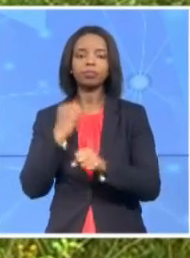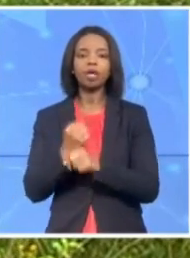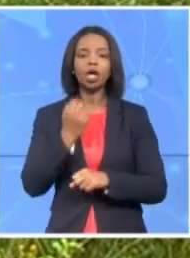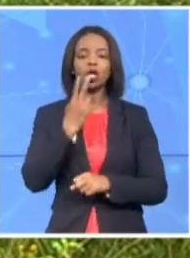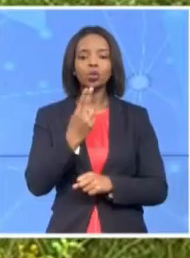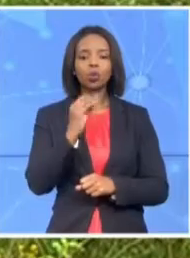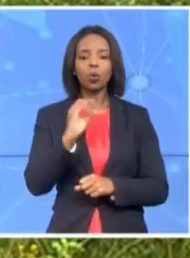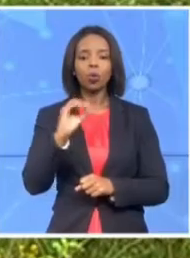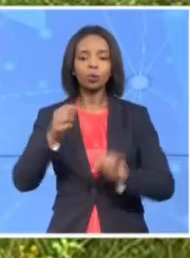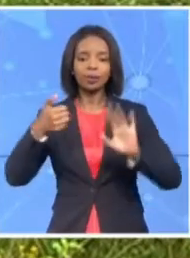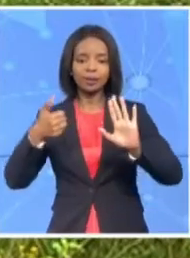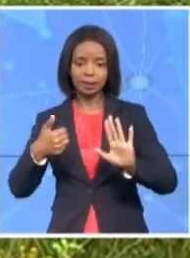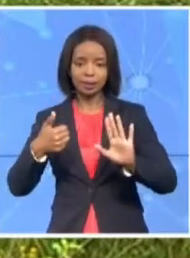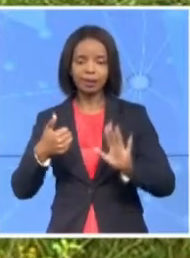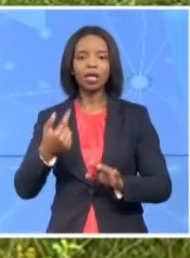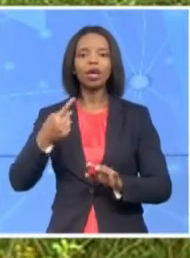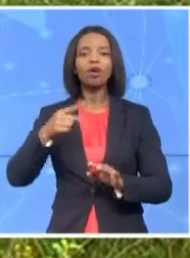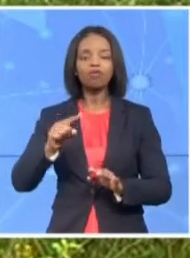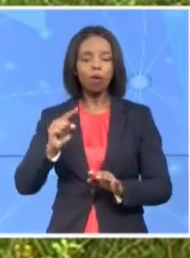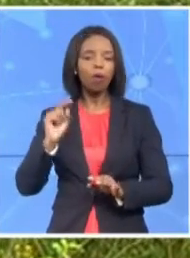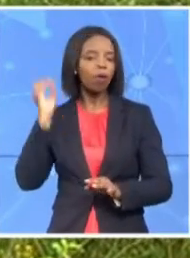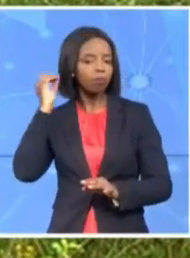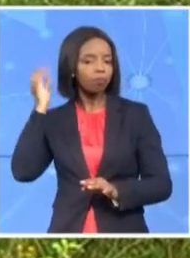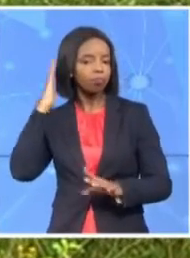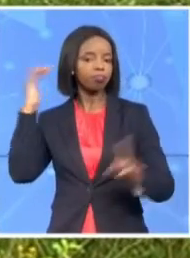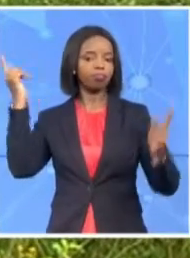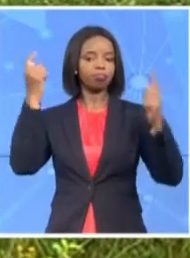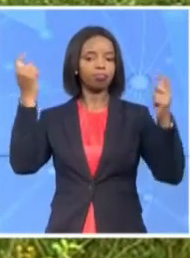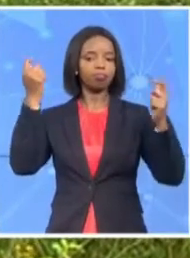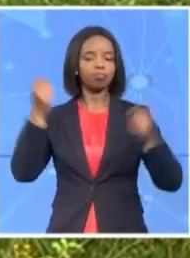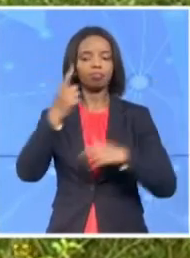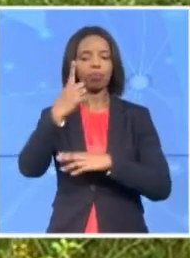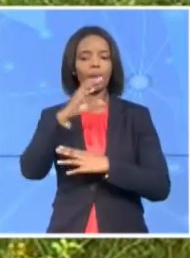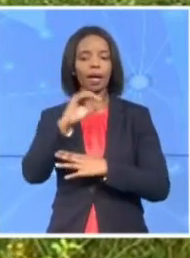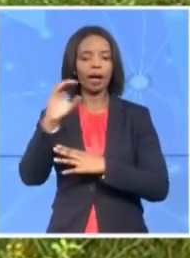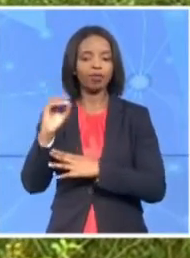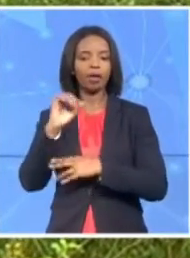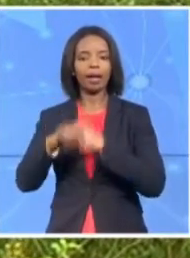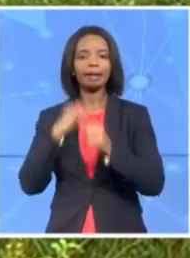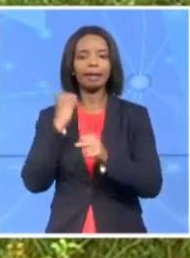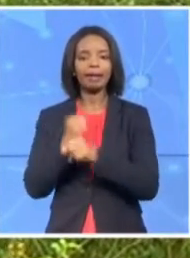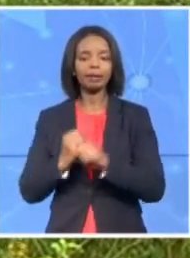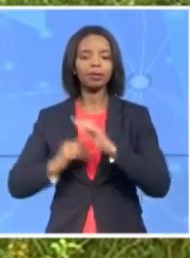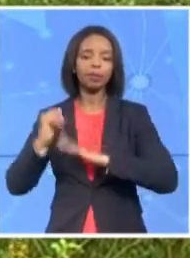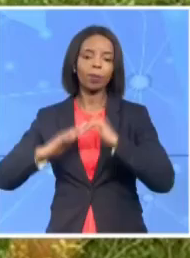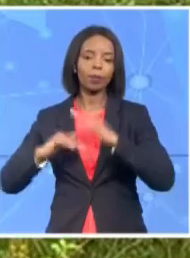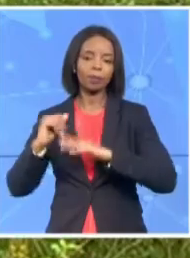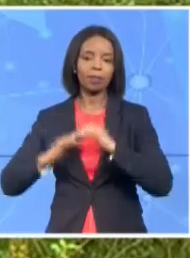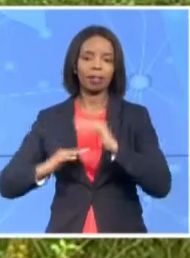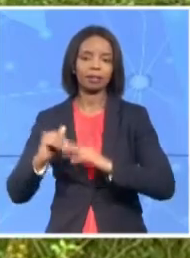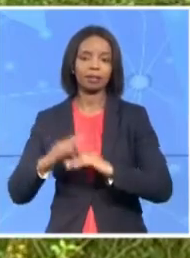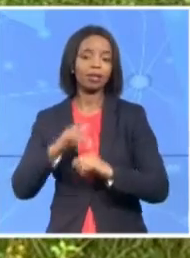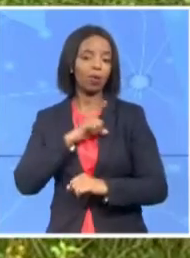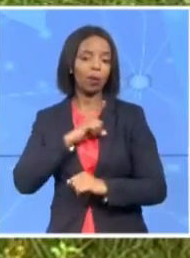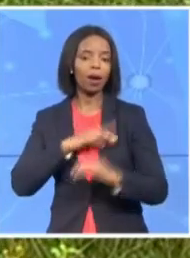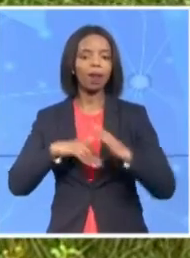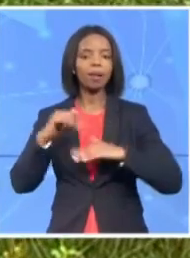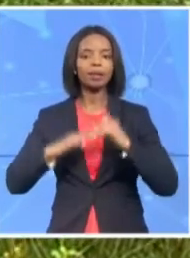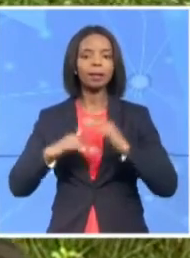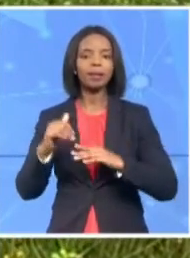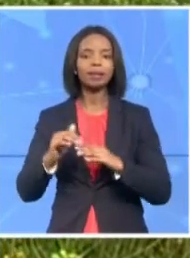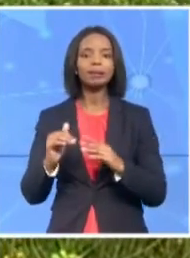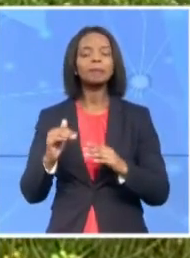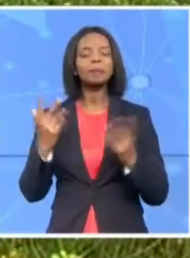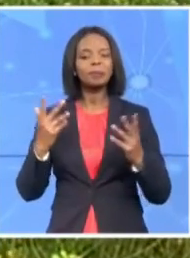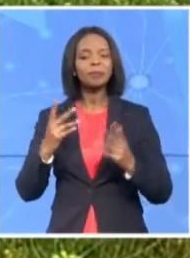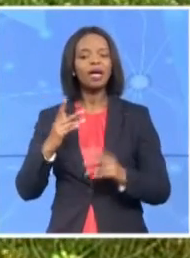years anniversary, as it was built in 1906 by the Swiss Christian missionaries here in Elim. So they will